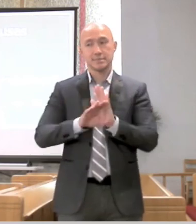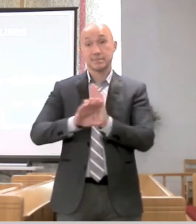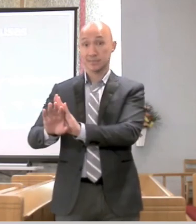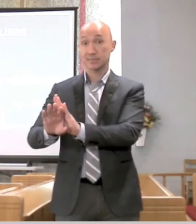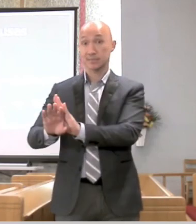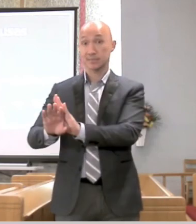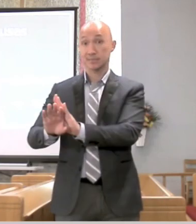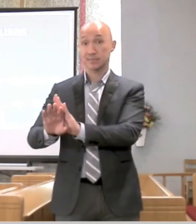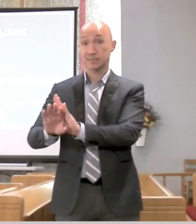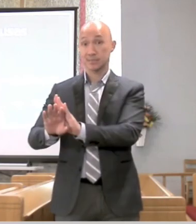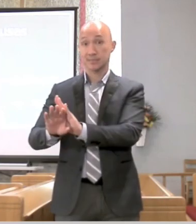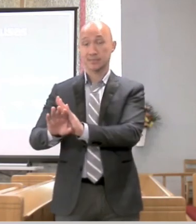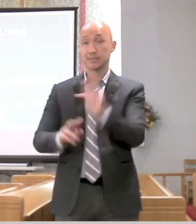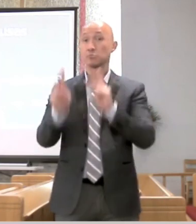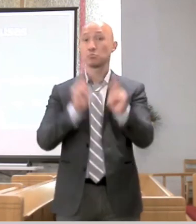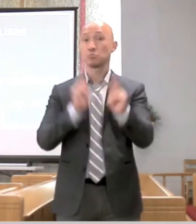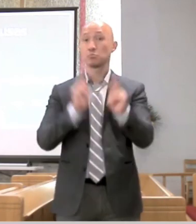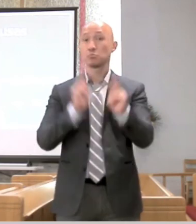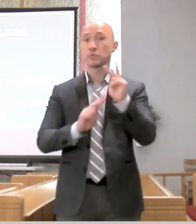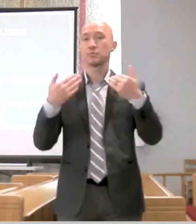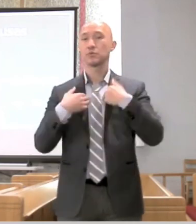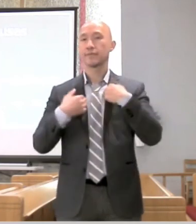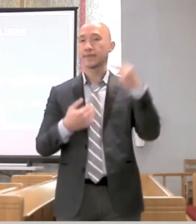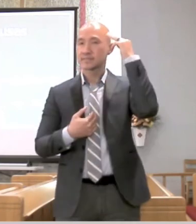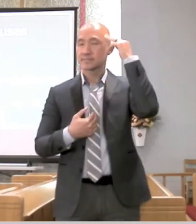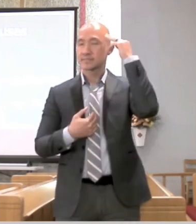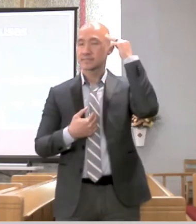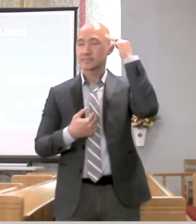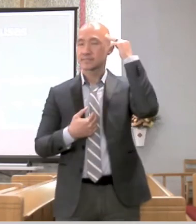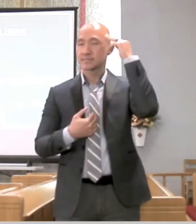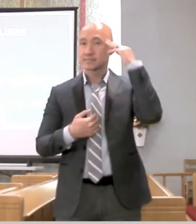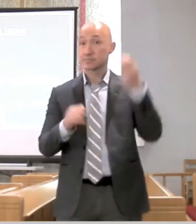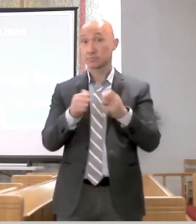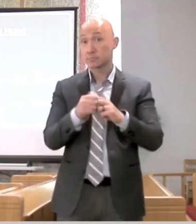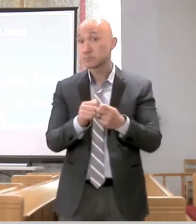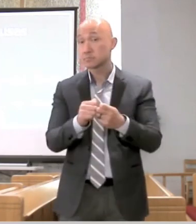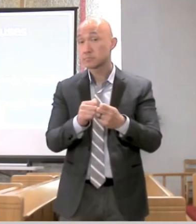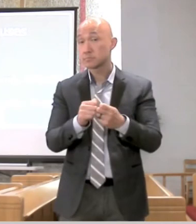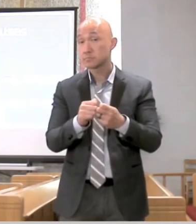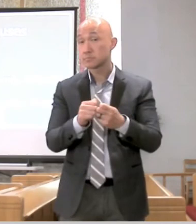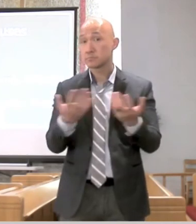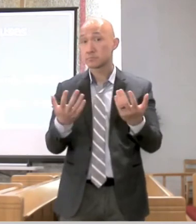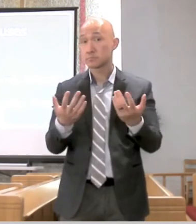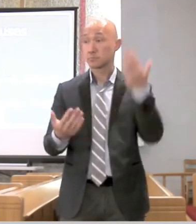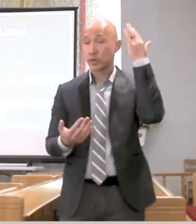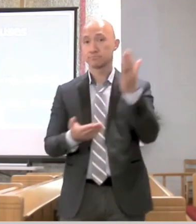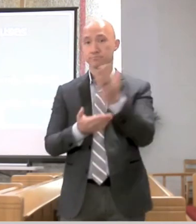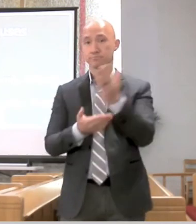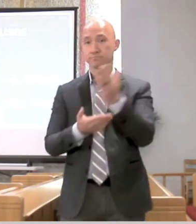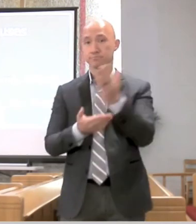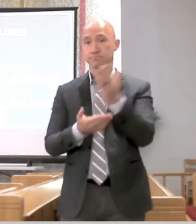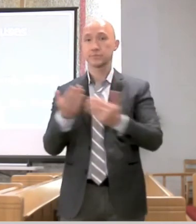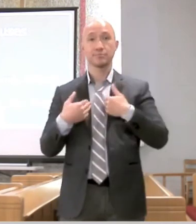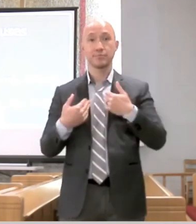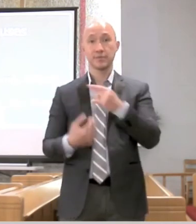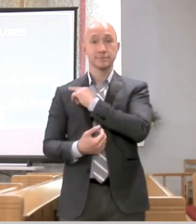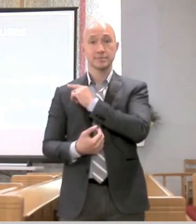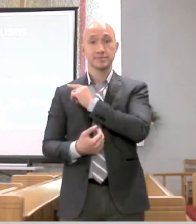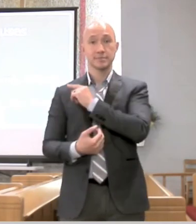Sometimes you may use circumstances to justify your decisions, the way Pilate did, but that won't work